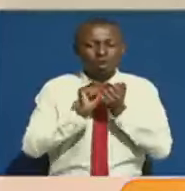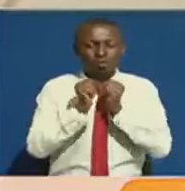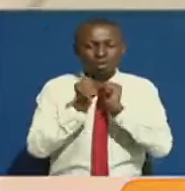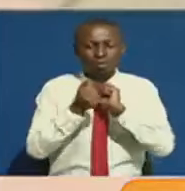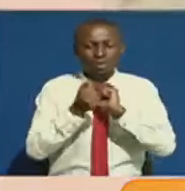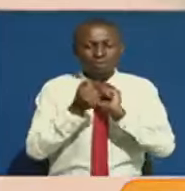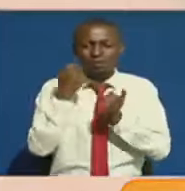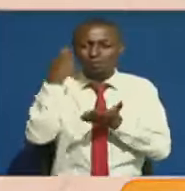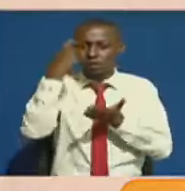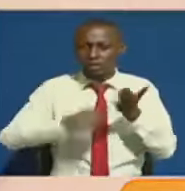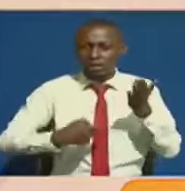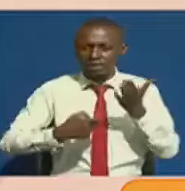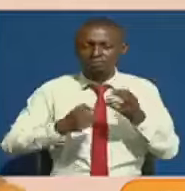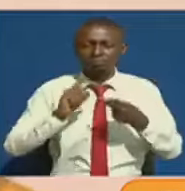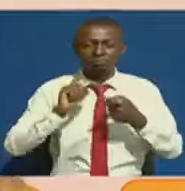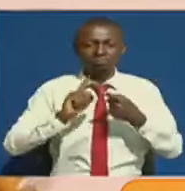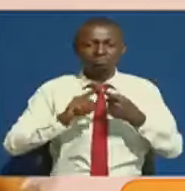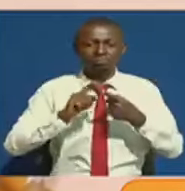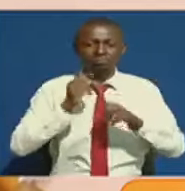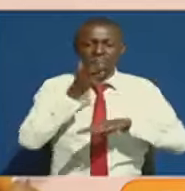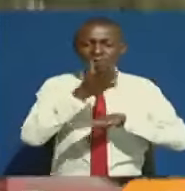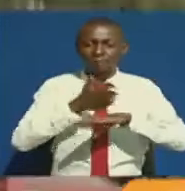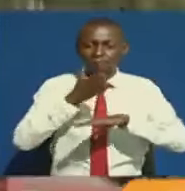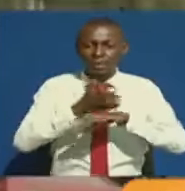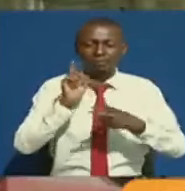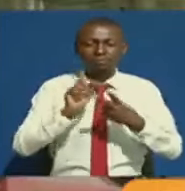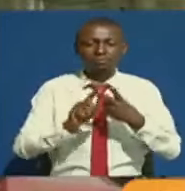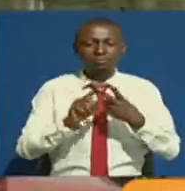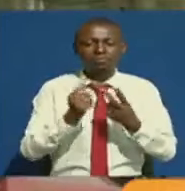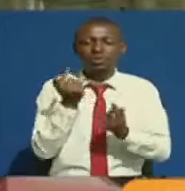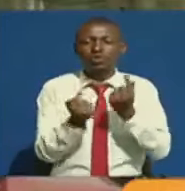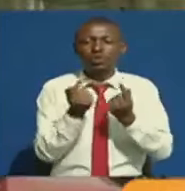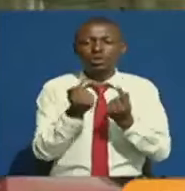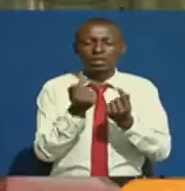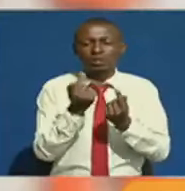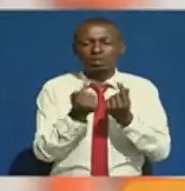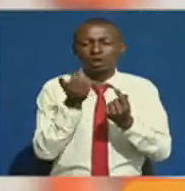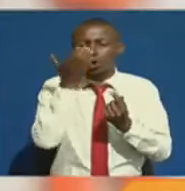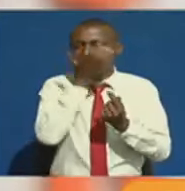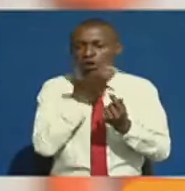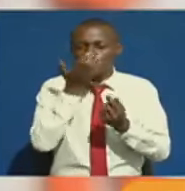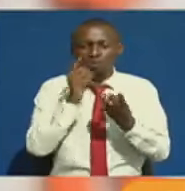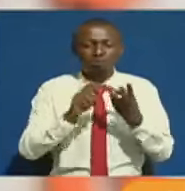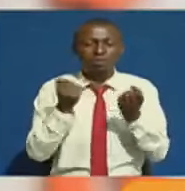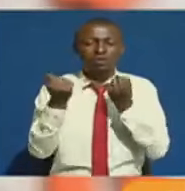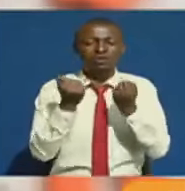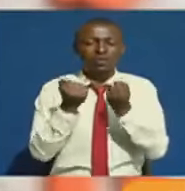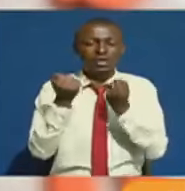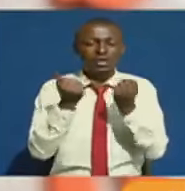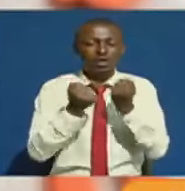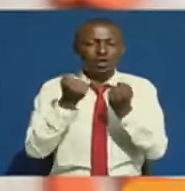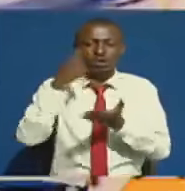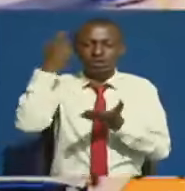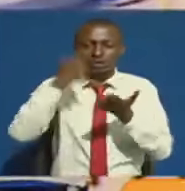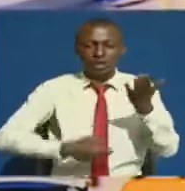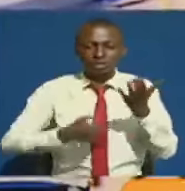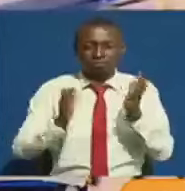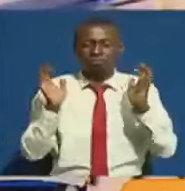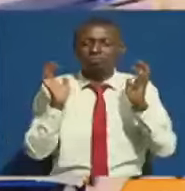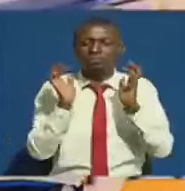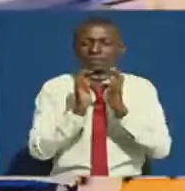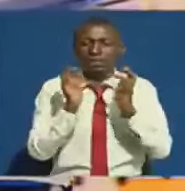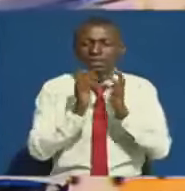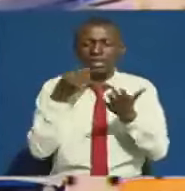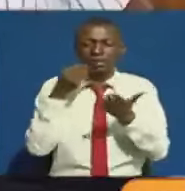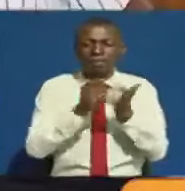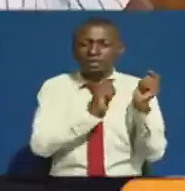taxation on bread and vegetable oils, motor vehicle circulation tax, internet and money transfer services, which